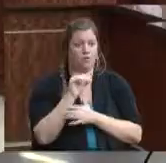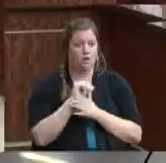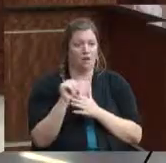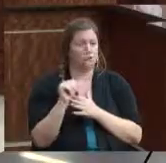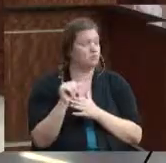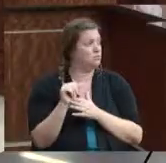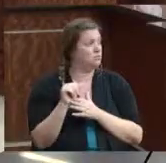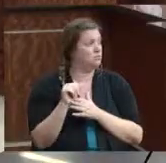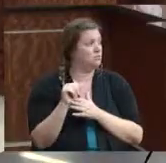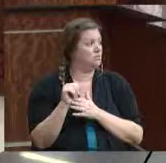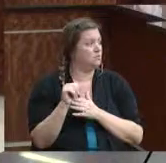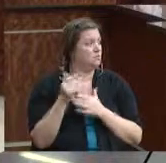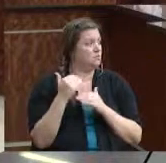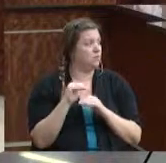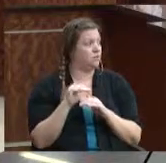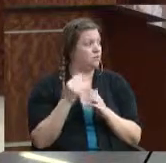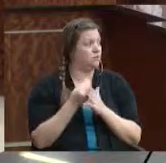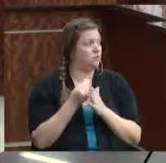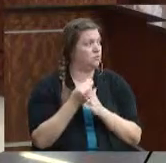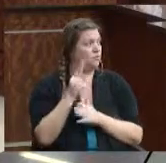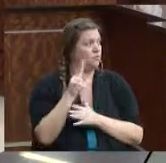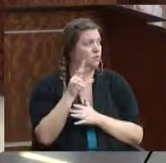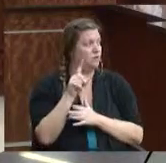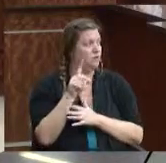$51,830, bringing the total budget to